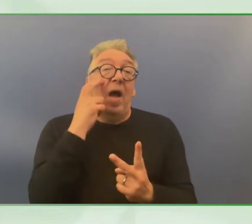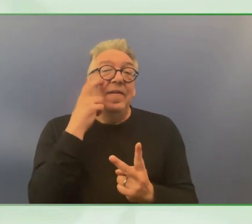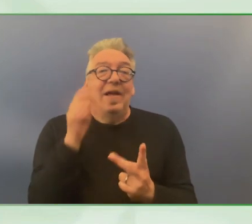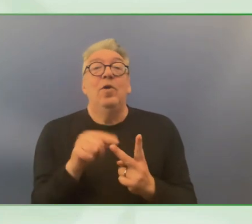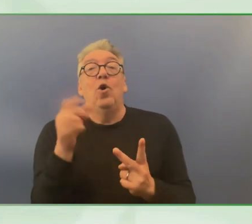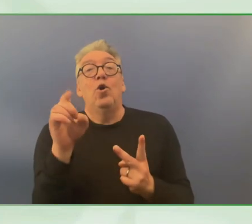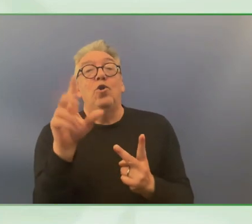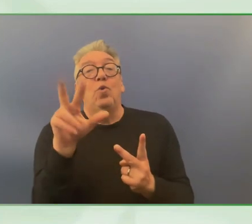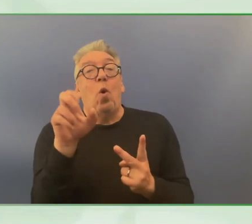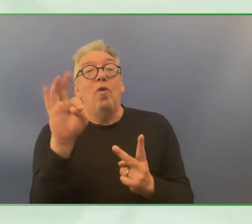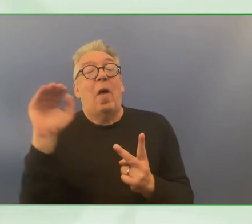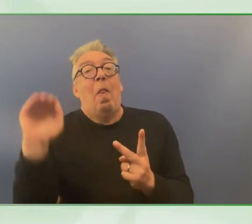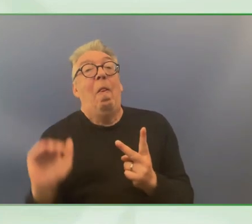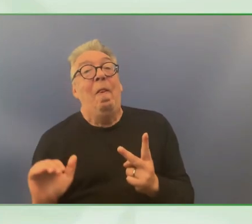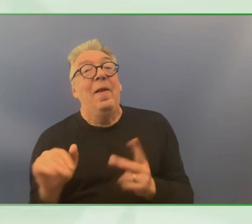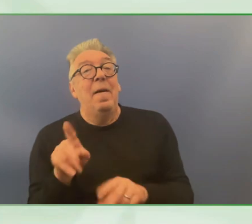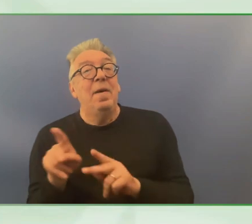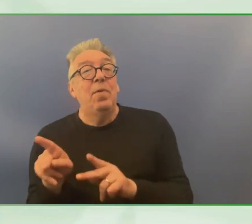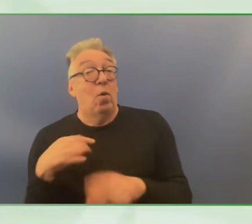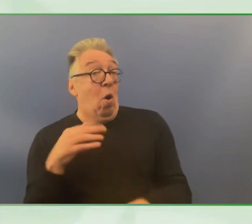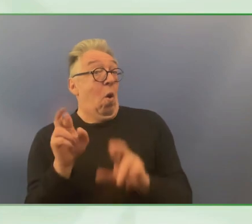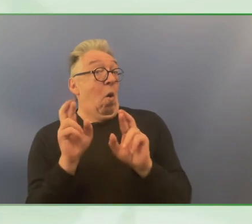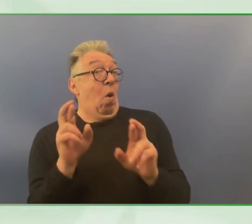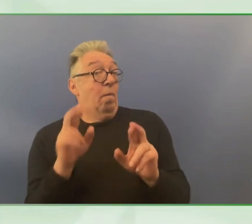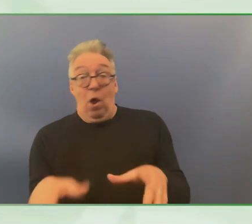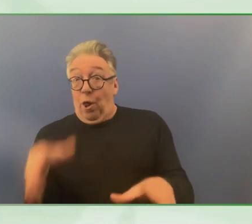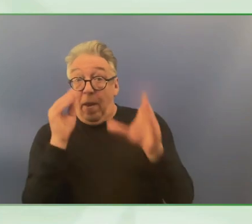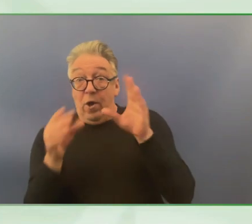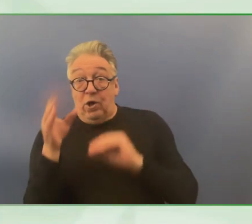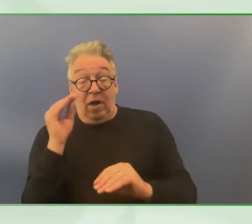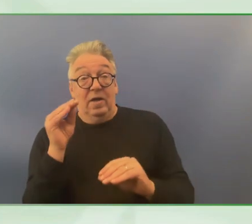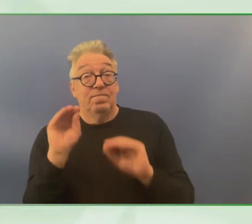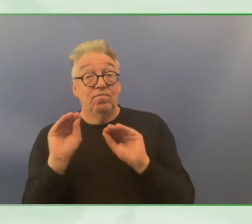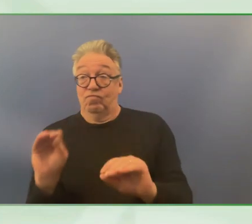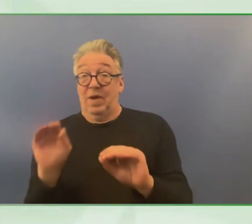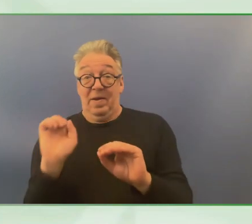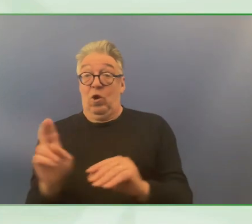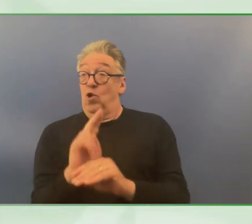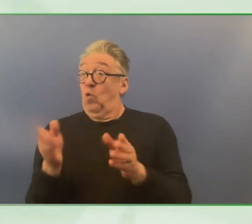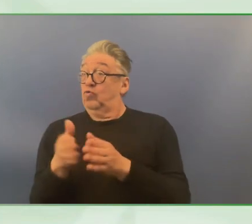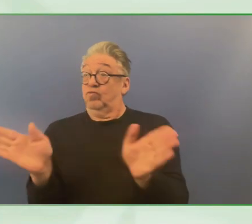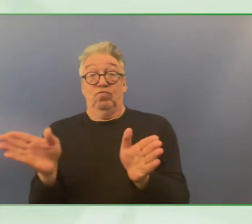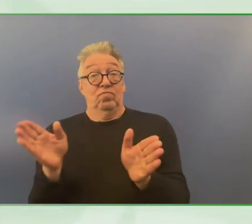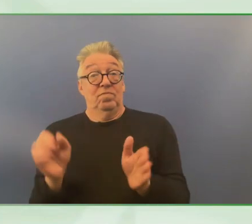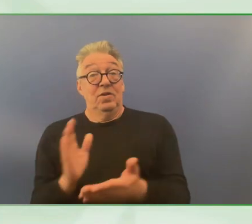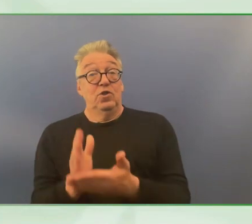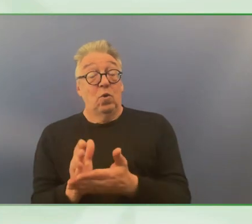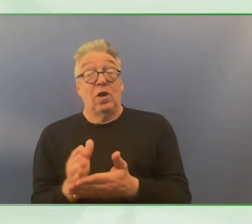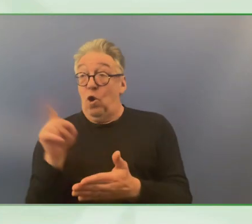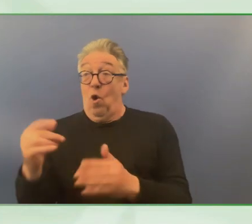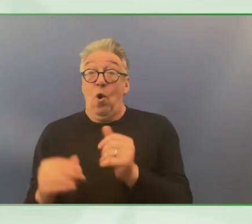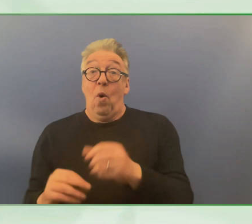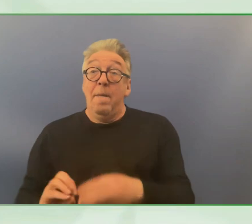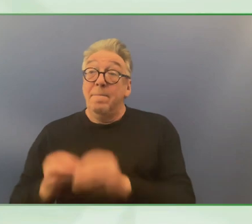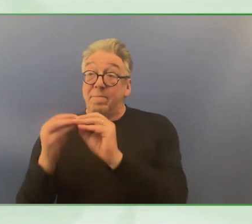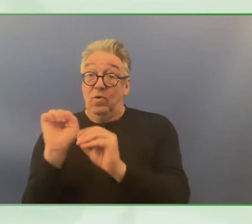hope that the learnings can go into a package that anybody can use afterwards in order to replicate and make sure that as they're building their own products as well,